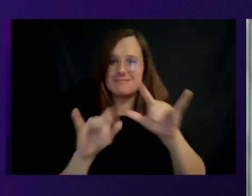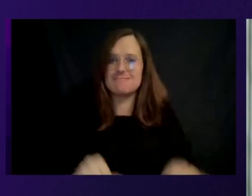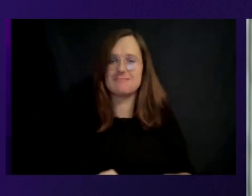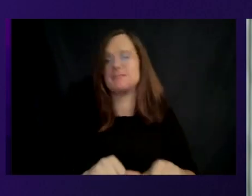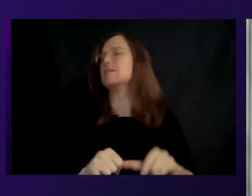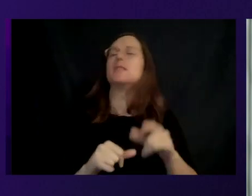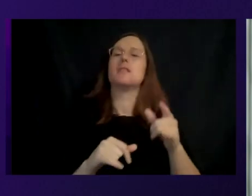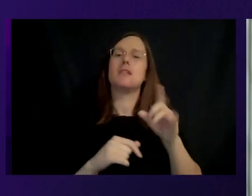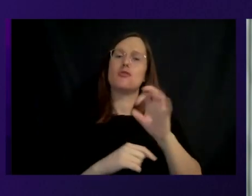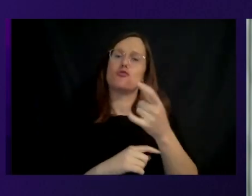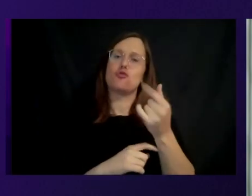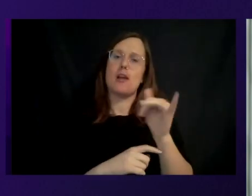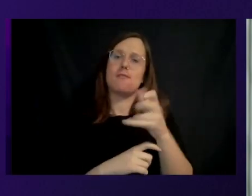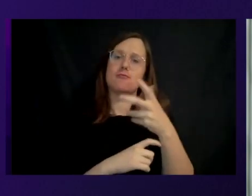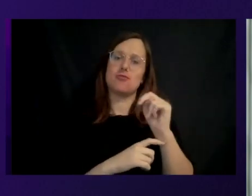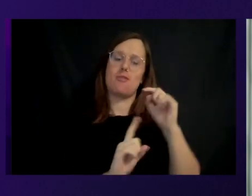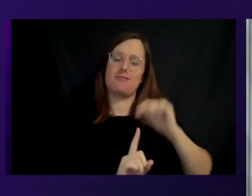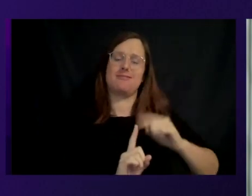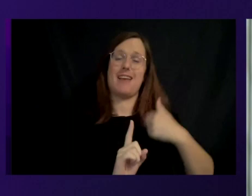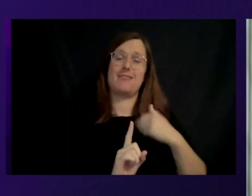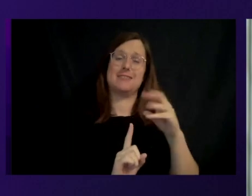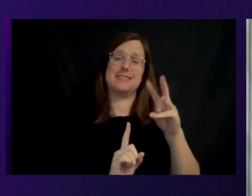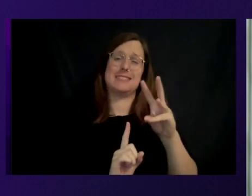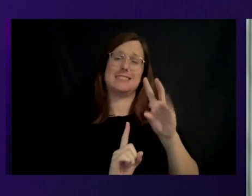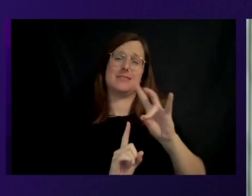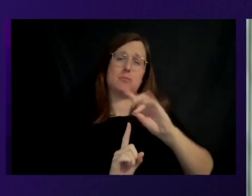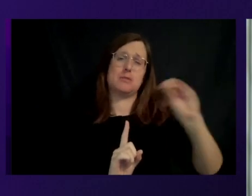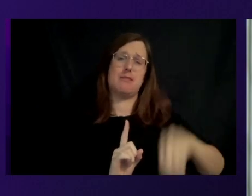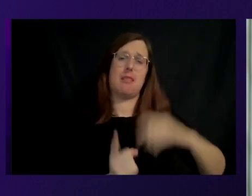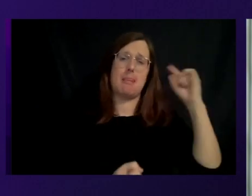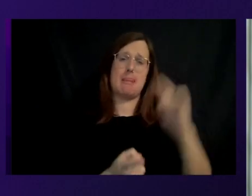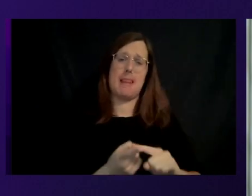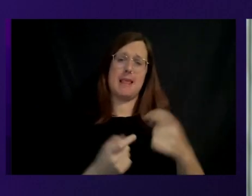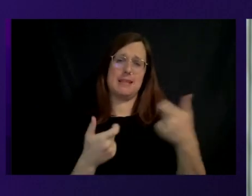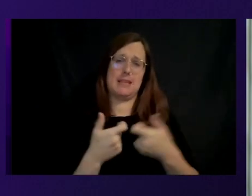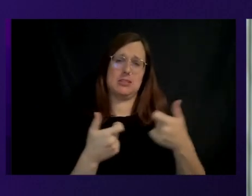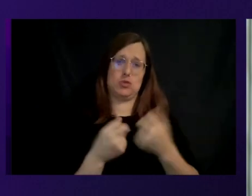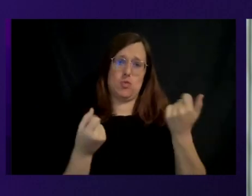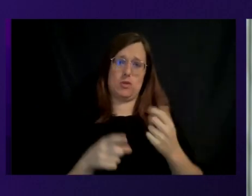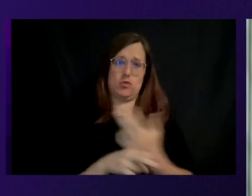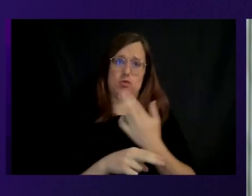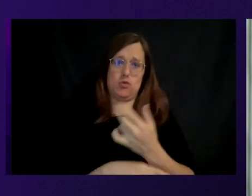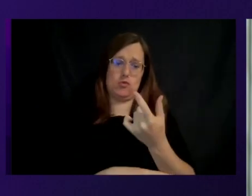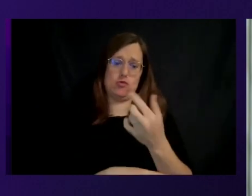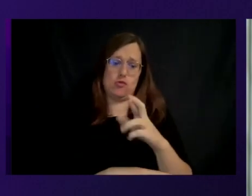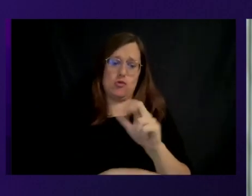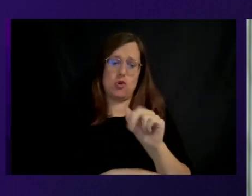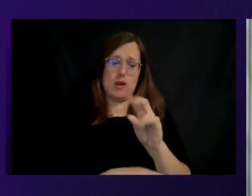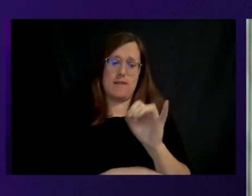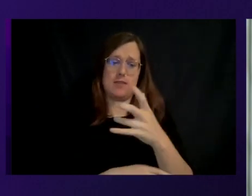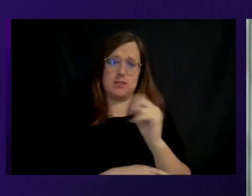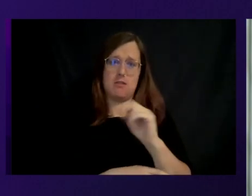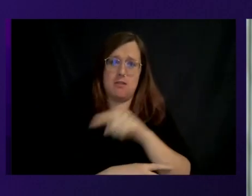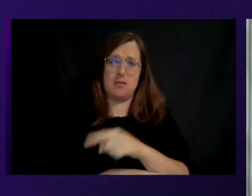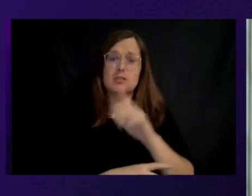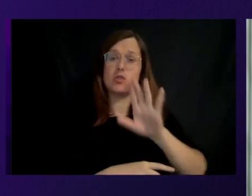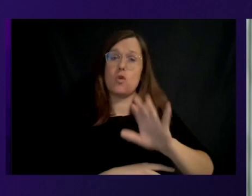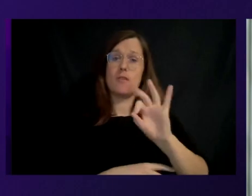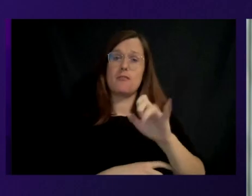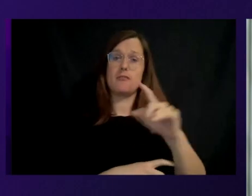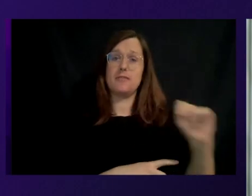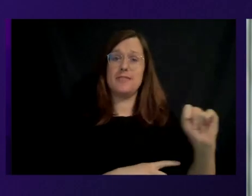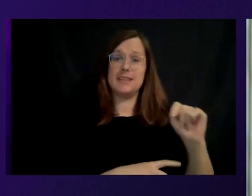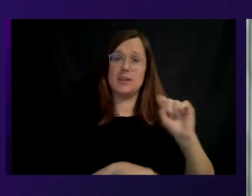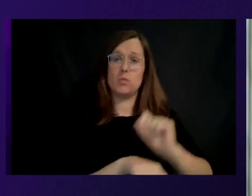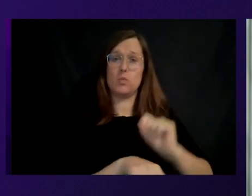less electricity than comparable instances. So when customers use Graviton, they can also reduce the fleet size of their workload